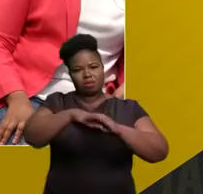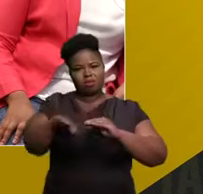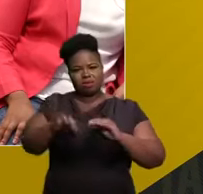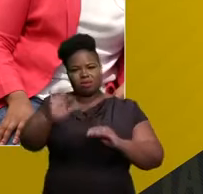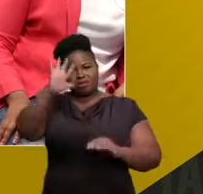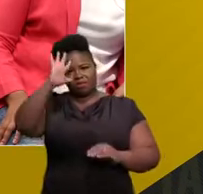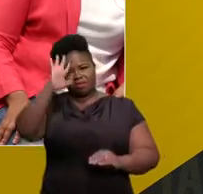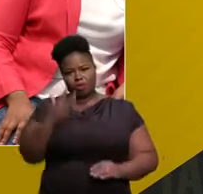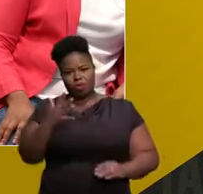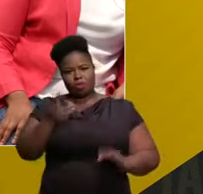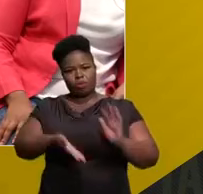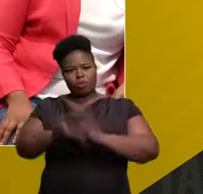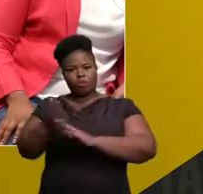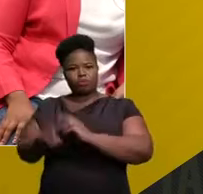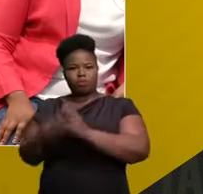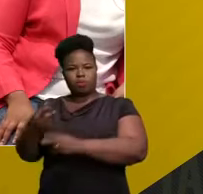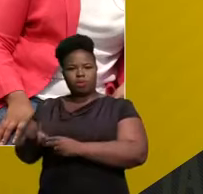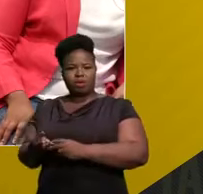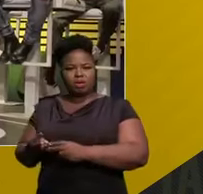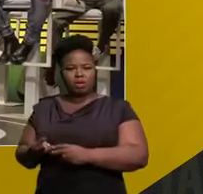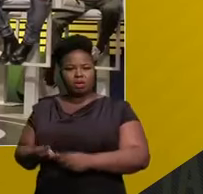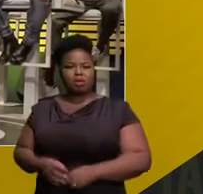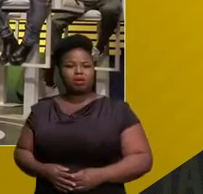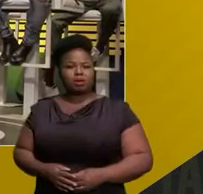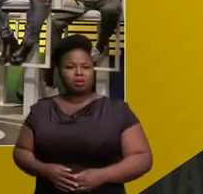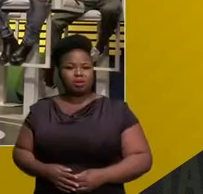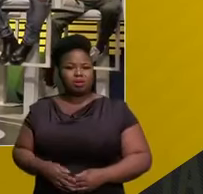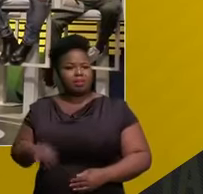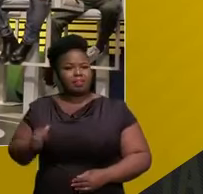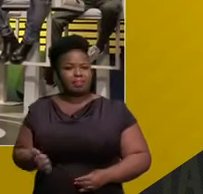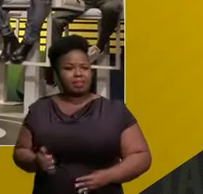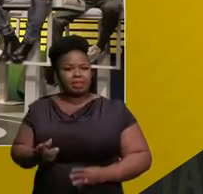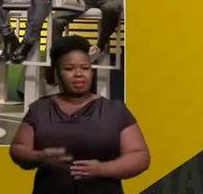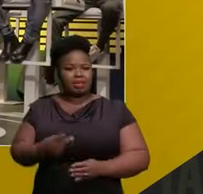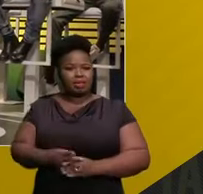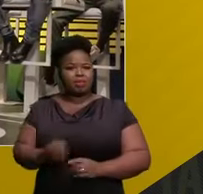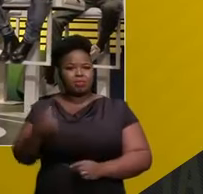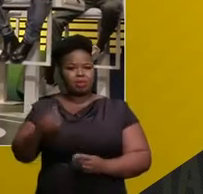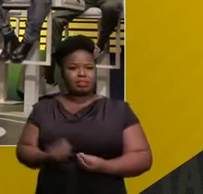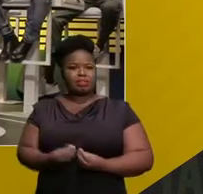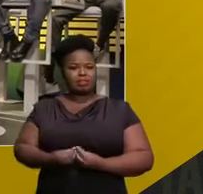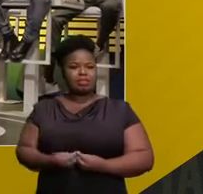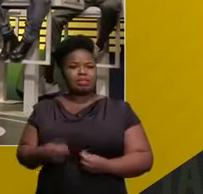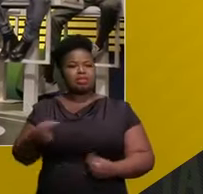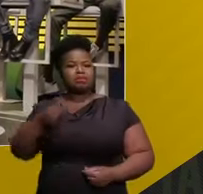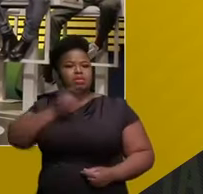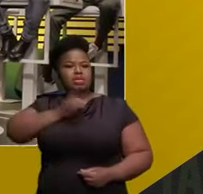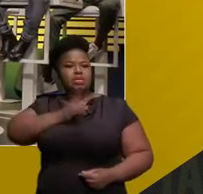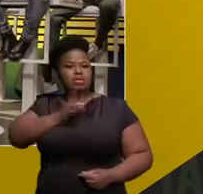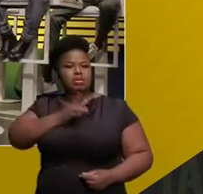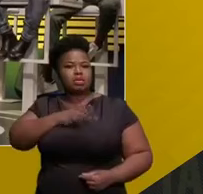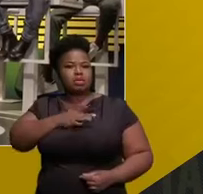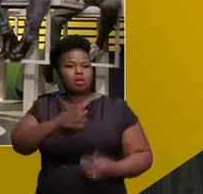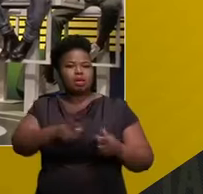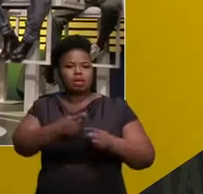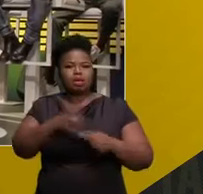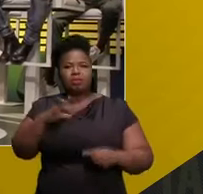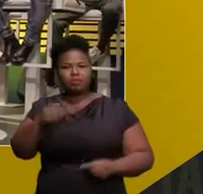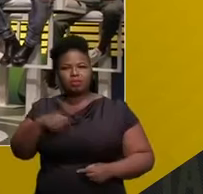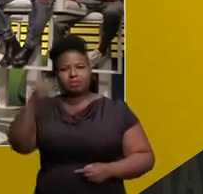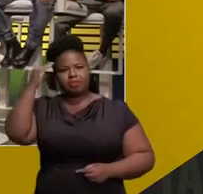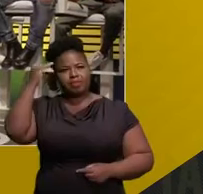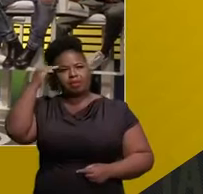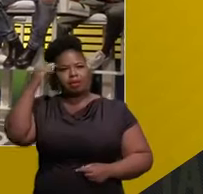foot lo ka ya mere go mo nna bo ga go tsere. So, ntwe tshosa go every day ga jo ke pila ke ba le monagano wa